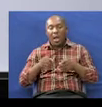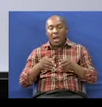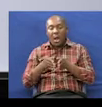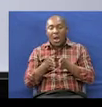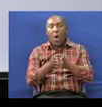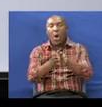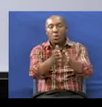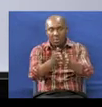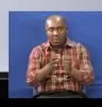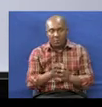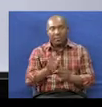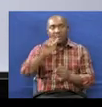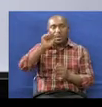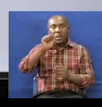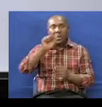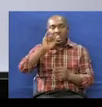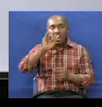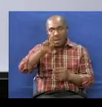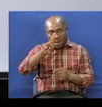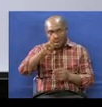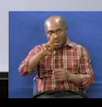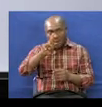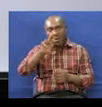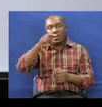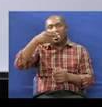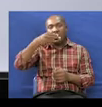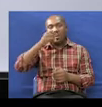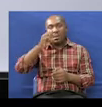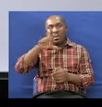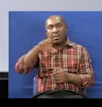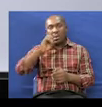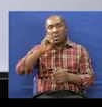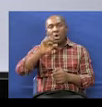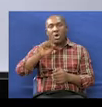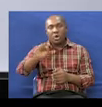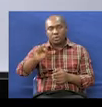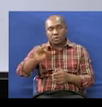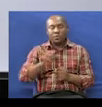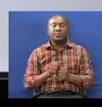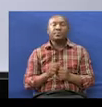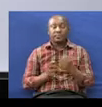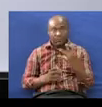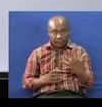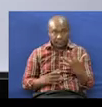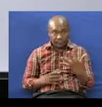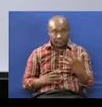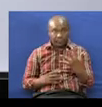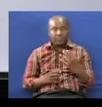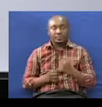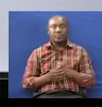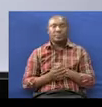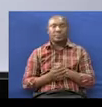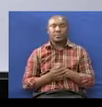Air holes. Okay. Another